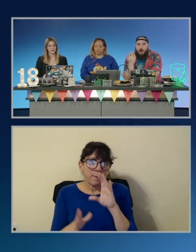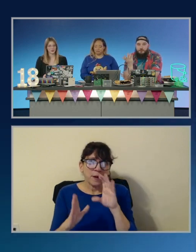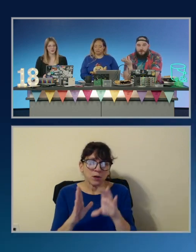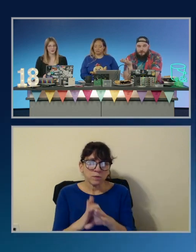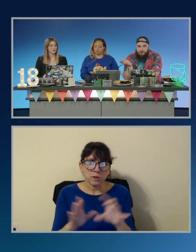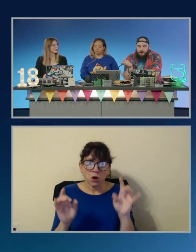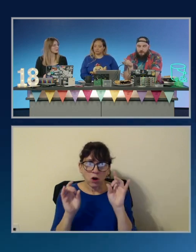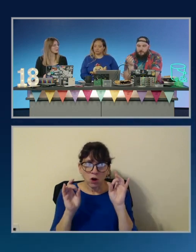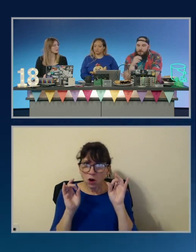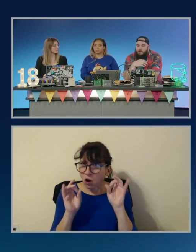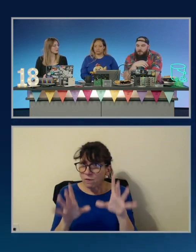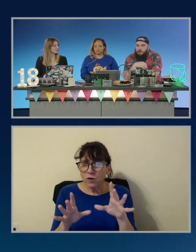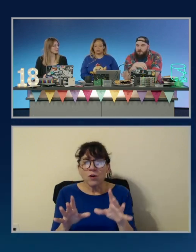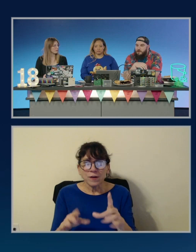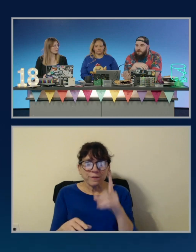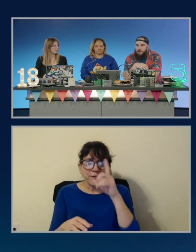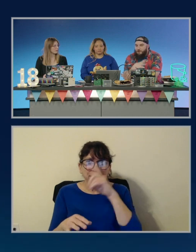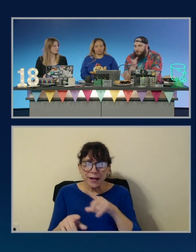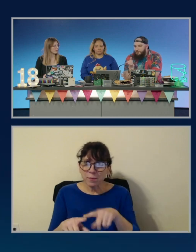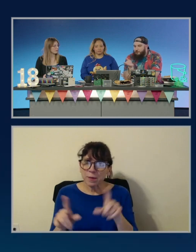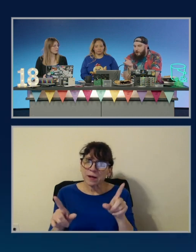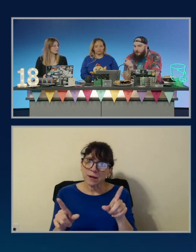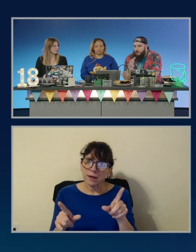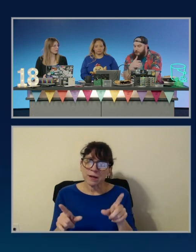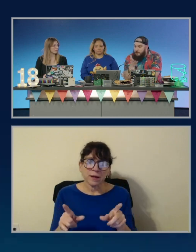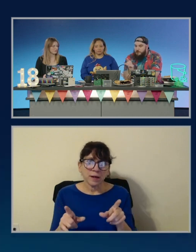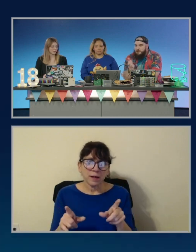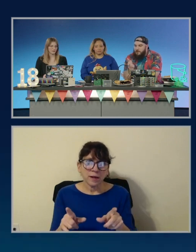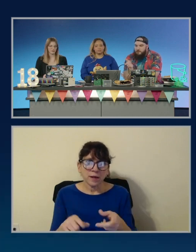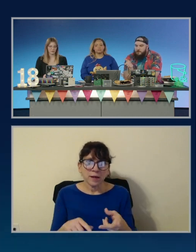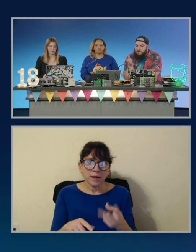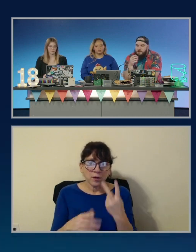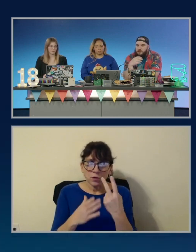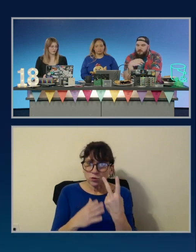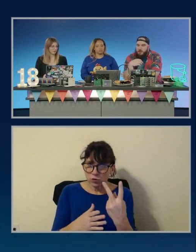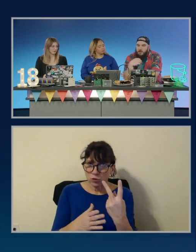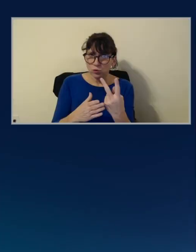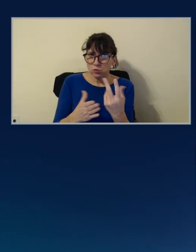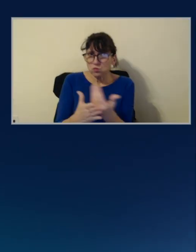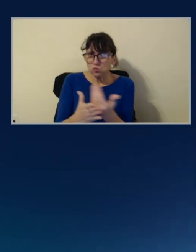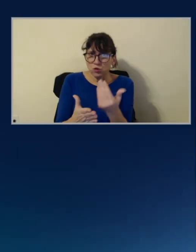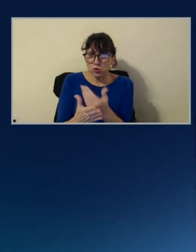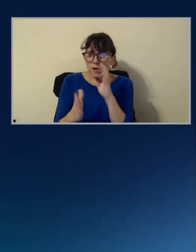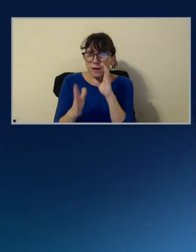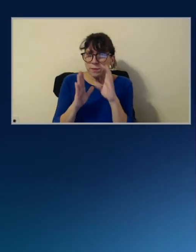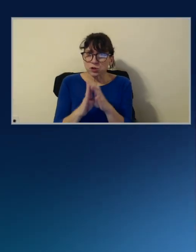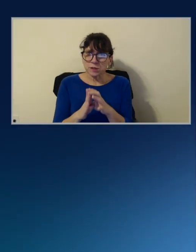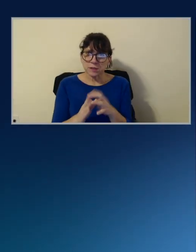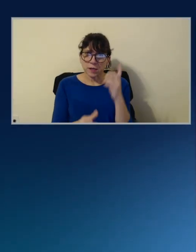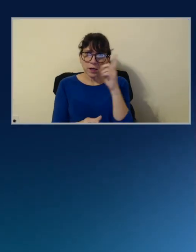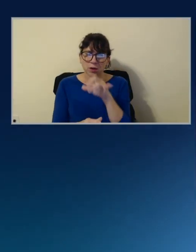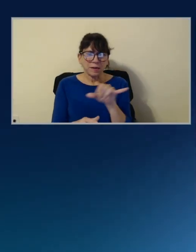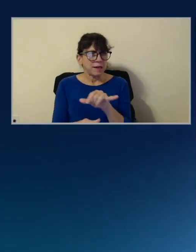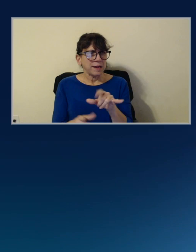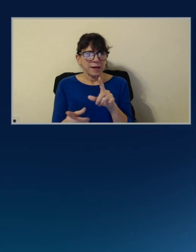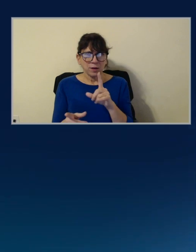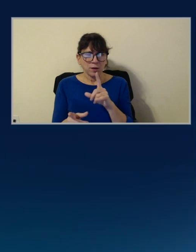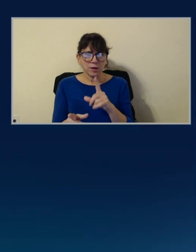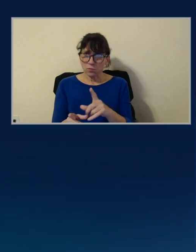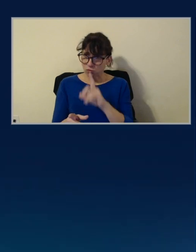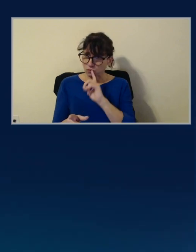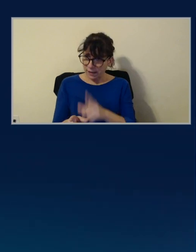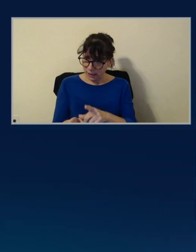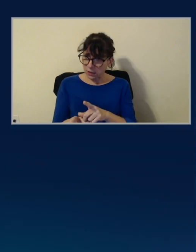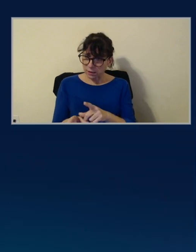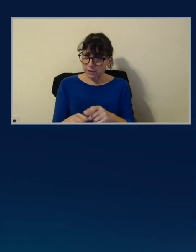It was obviously fake. But as you get like to modern like images and even videos these days, it looks insanely realistic. So,